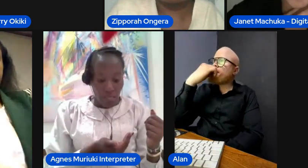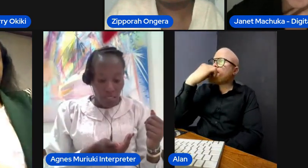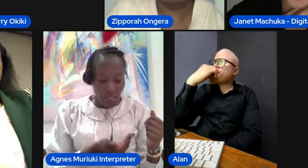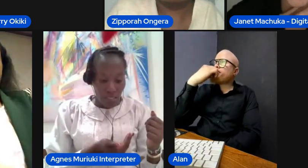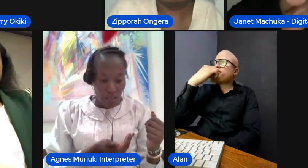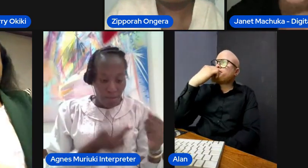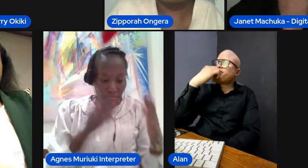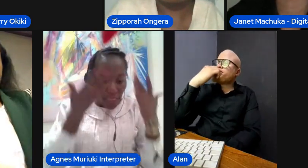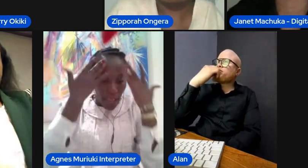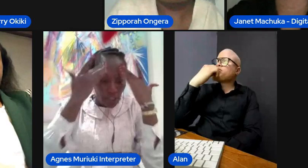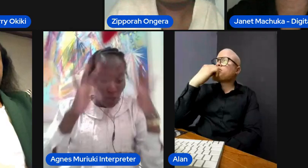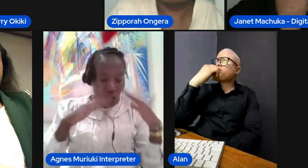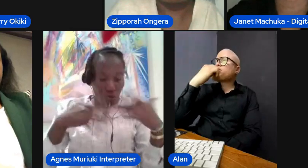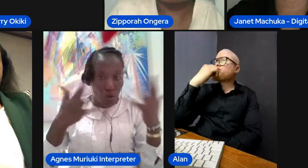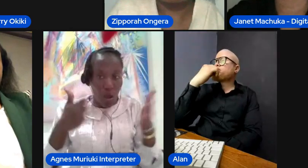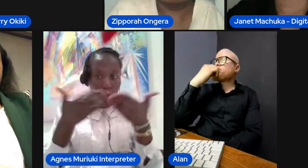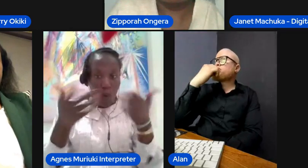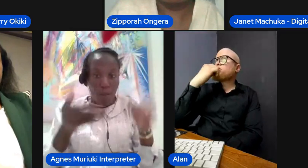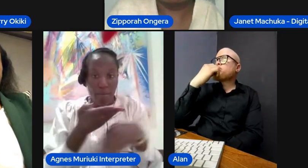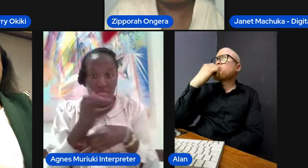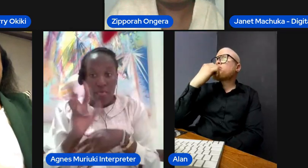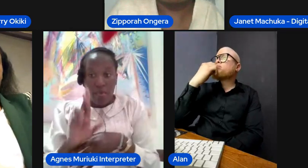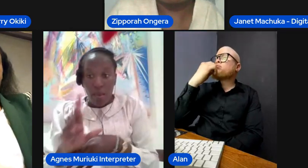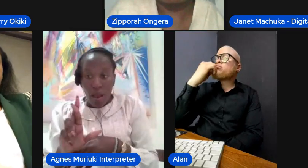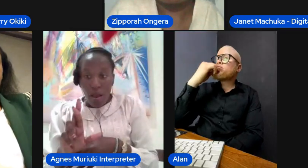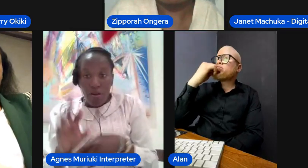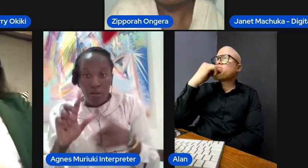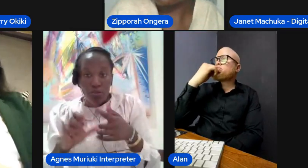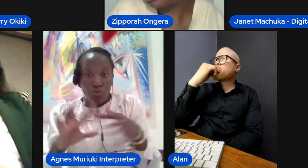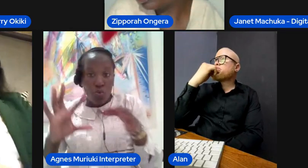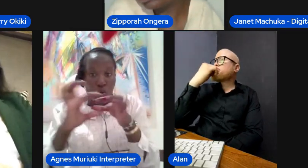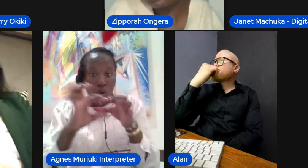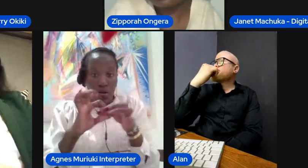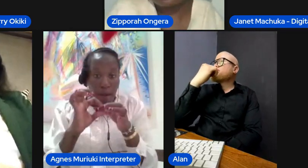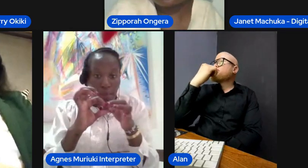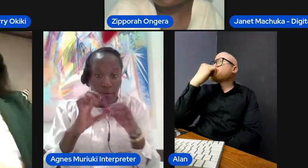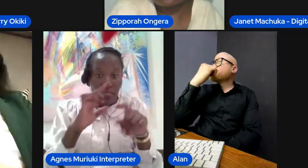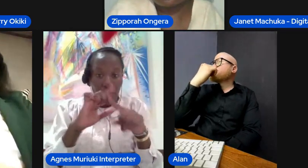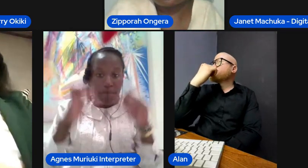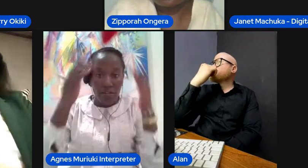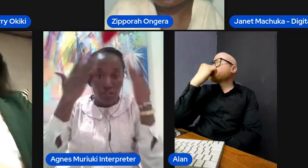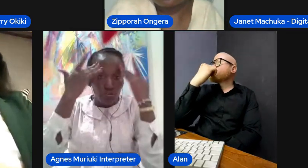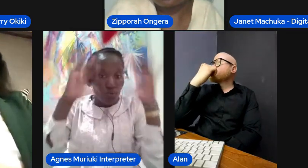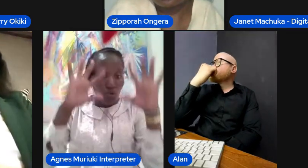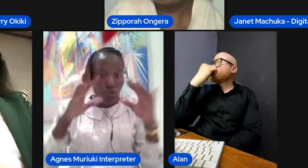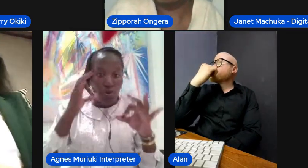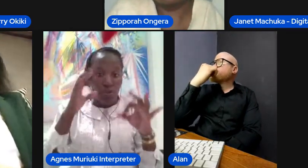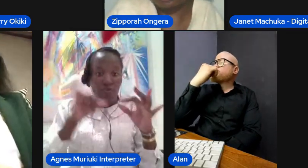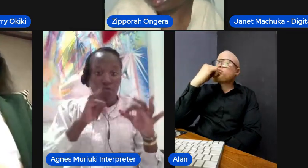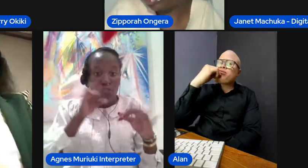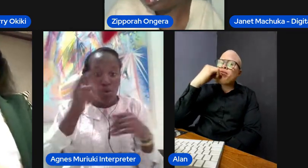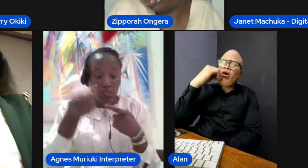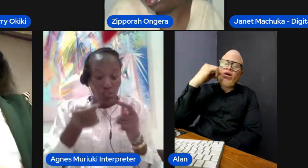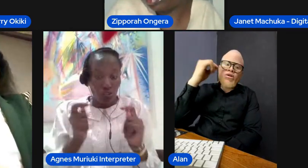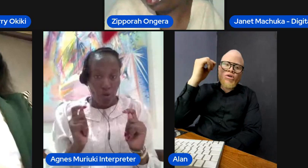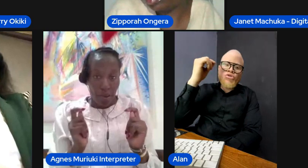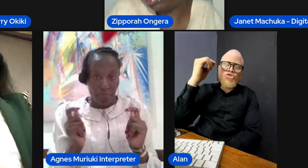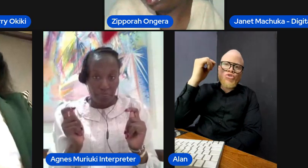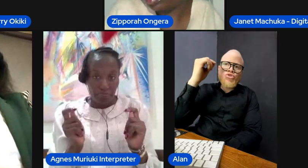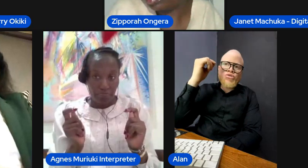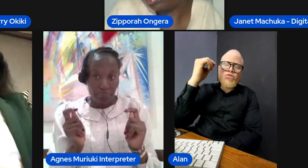how open they are to collaborating, but again, you will never know if you don't try, right?